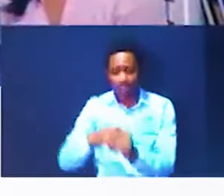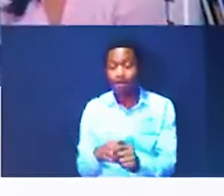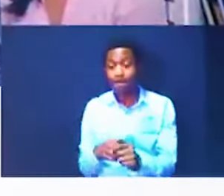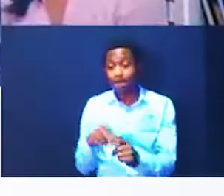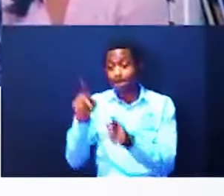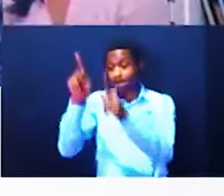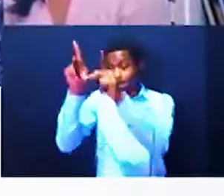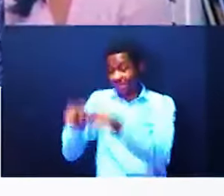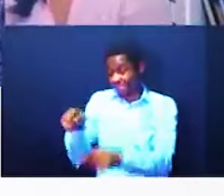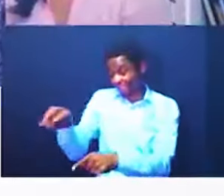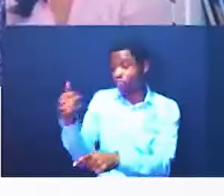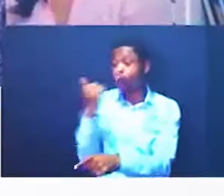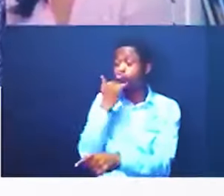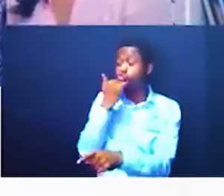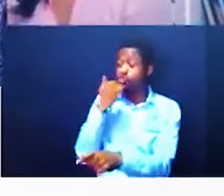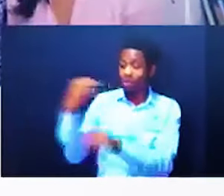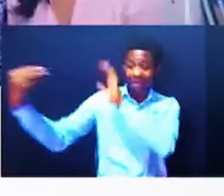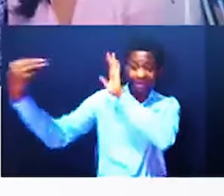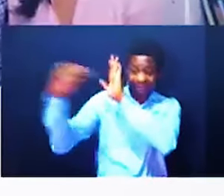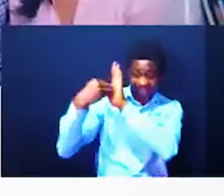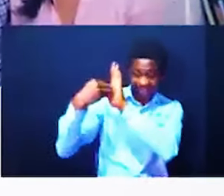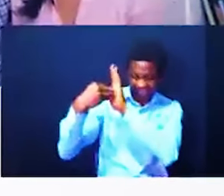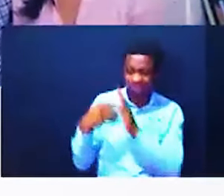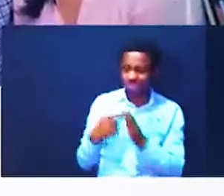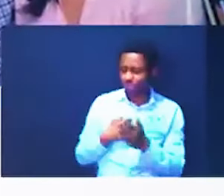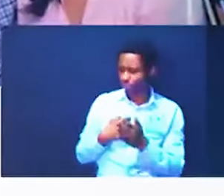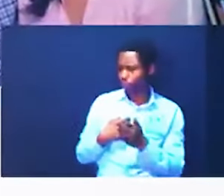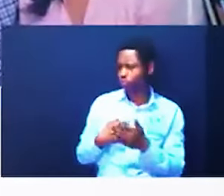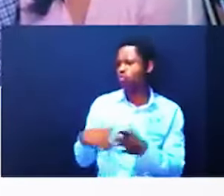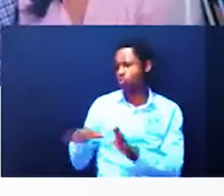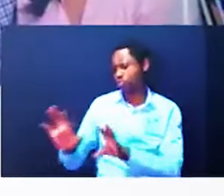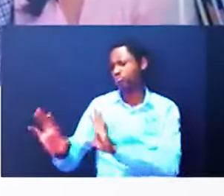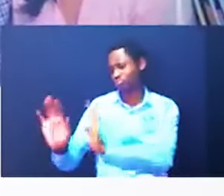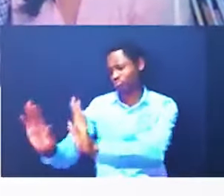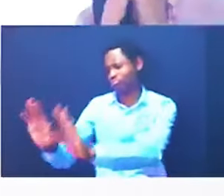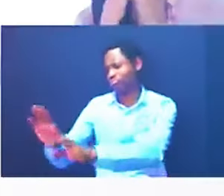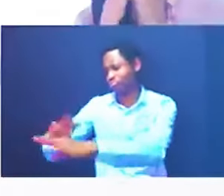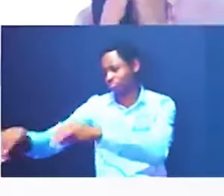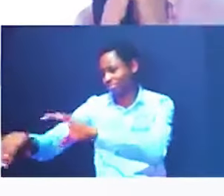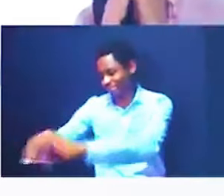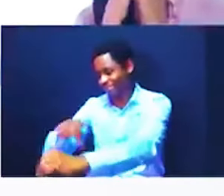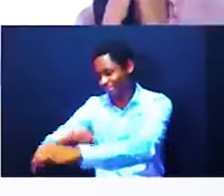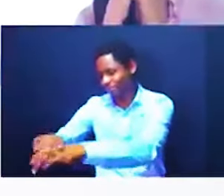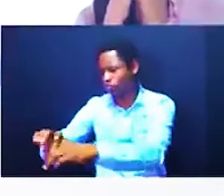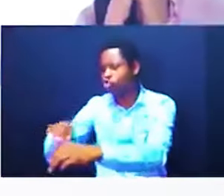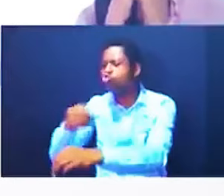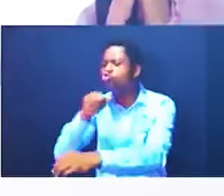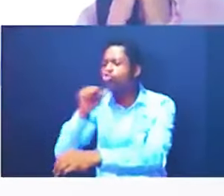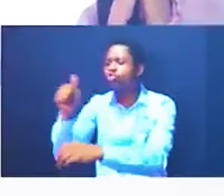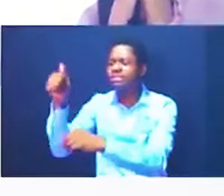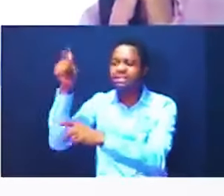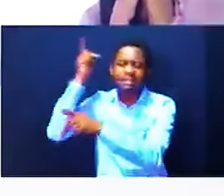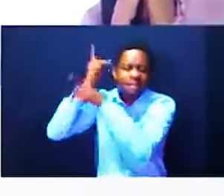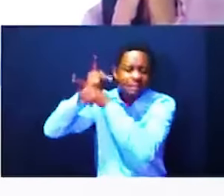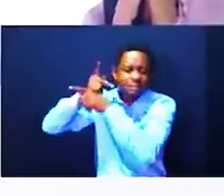When you hold on to the hurt, we say you are bearing a